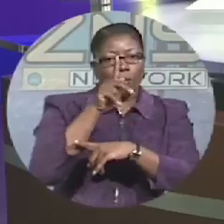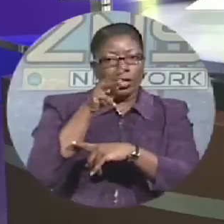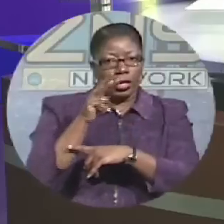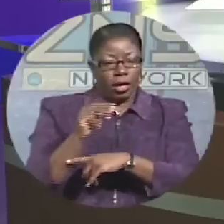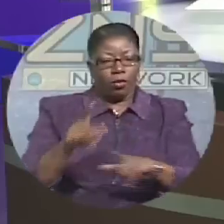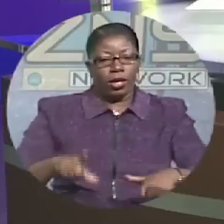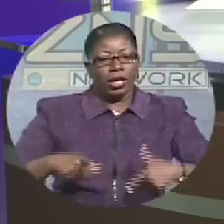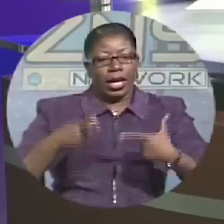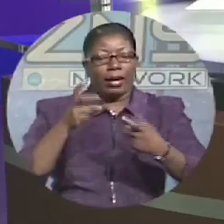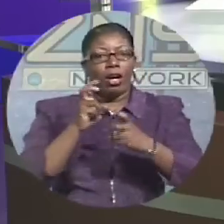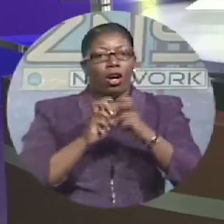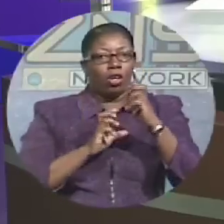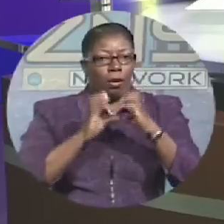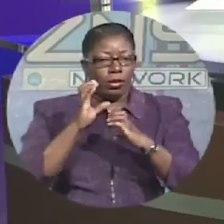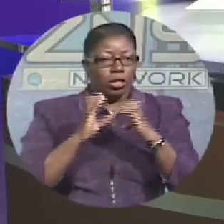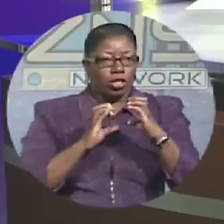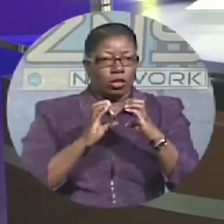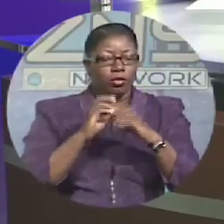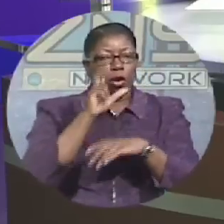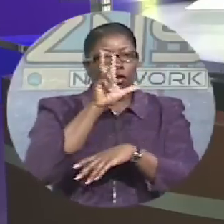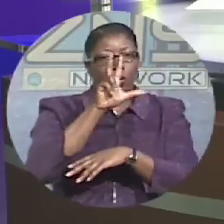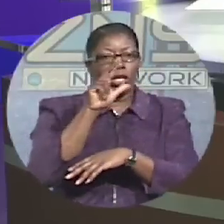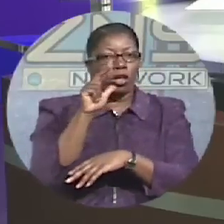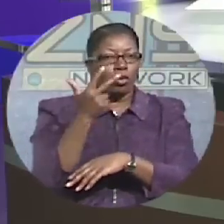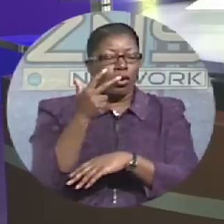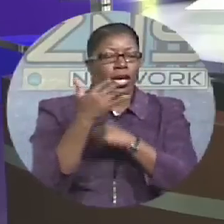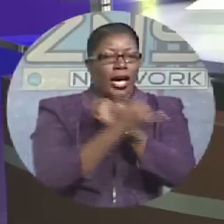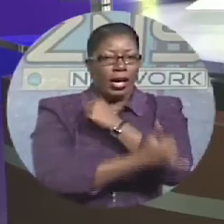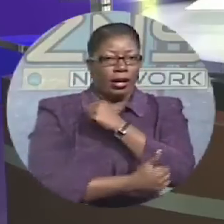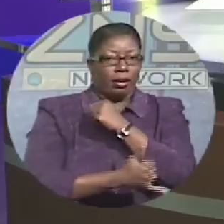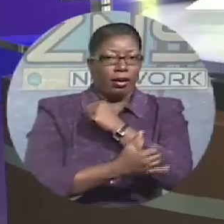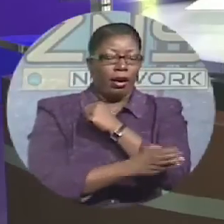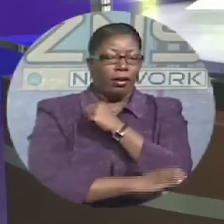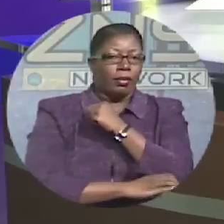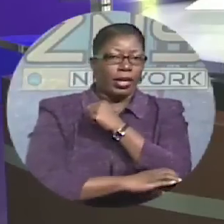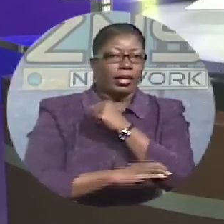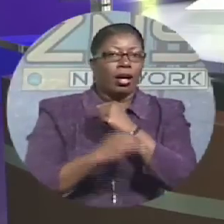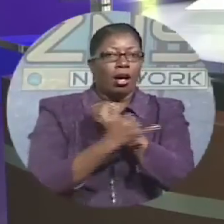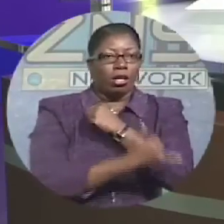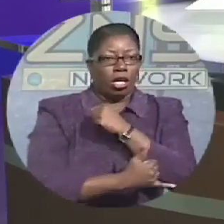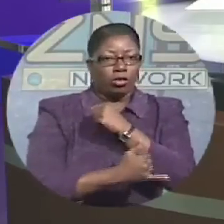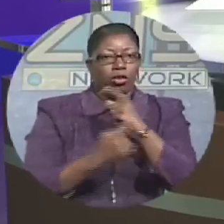live competition. Some 23 Caribbean countries are expected to participate. Go Team Bahamas.